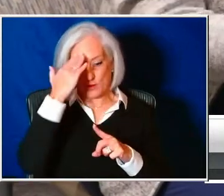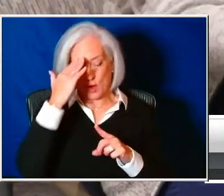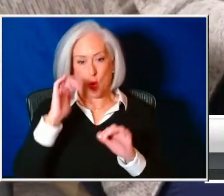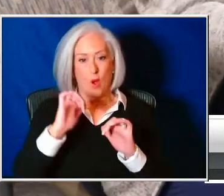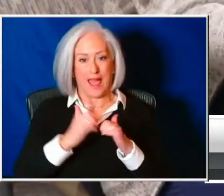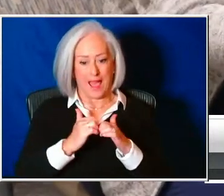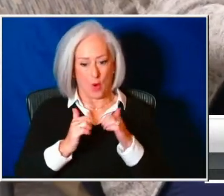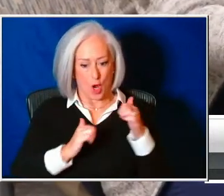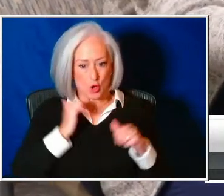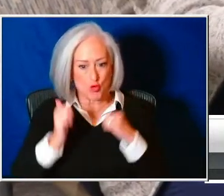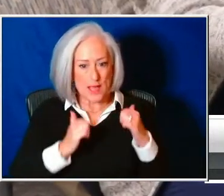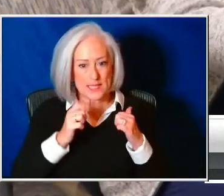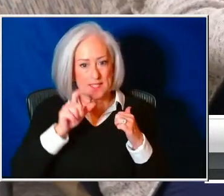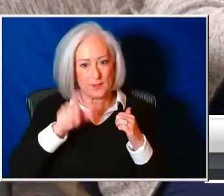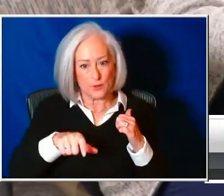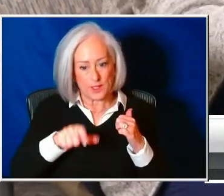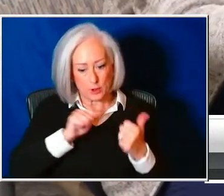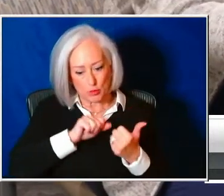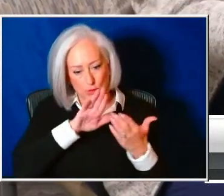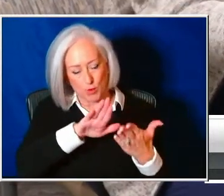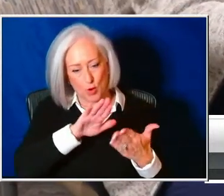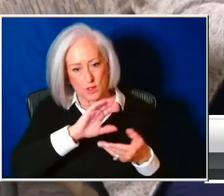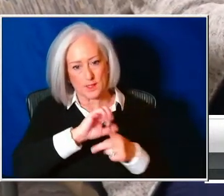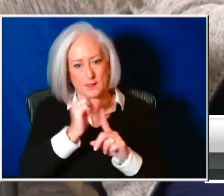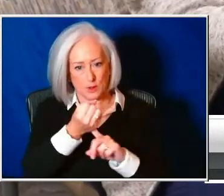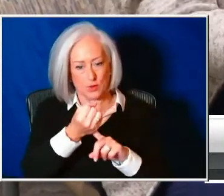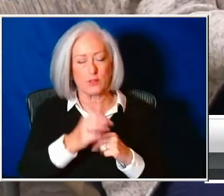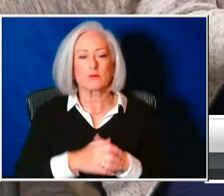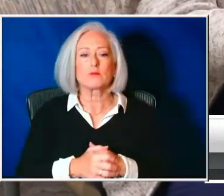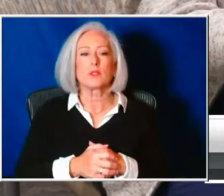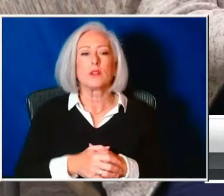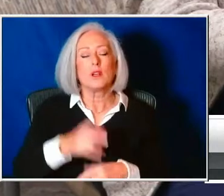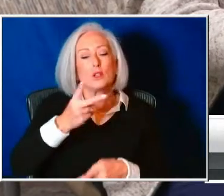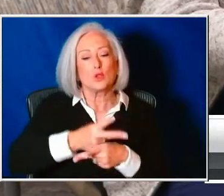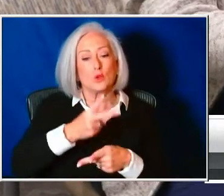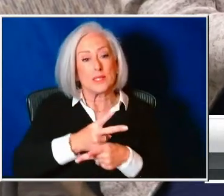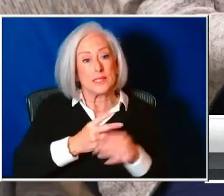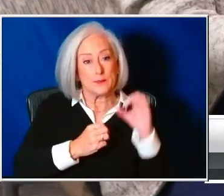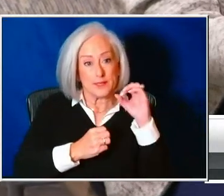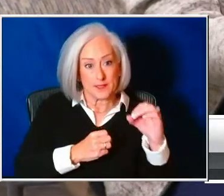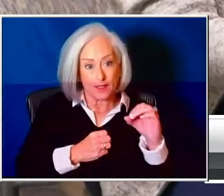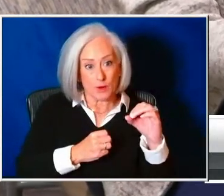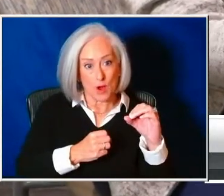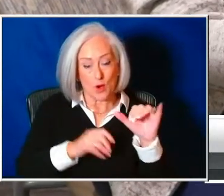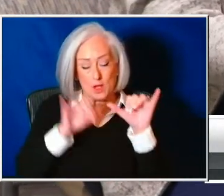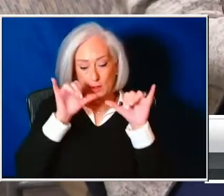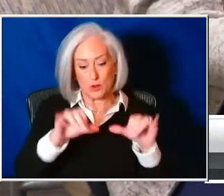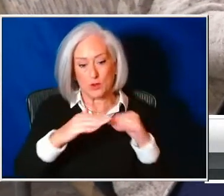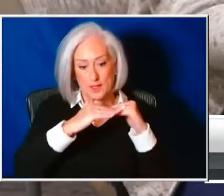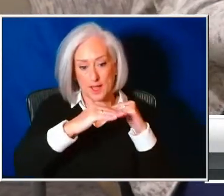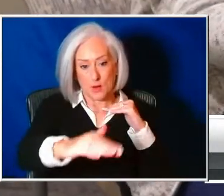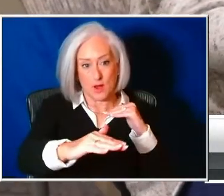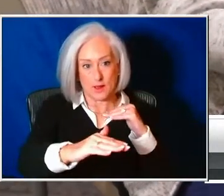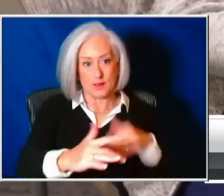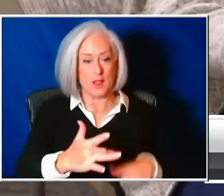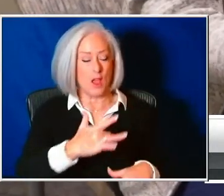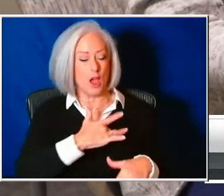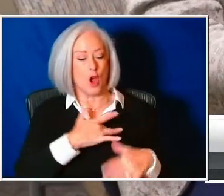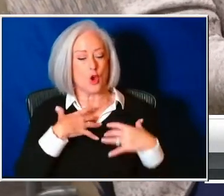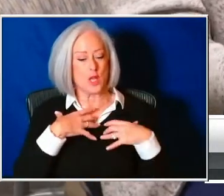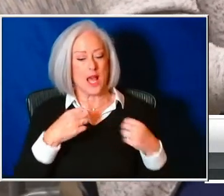be. But for you to keep that 0, to stay at that 0, a heart-healthy diet, of course, and our